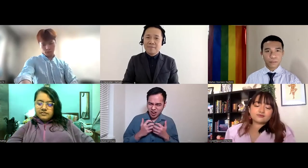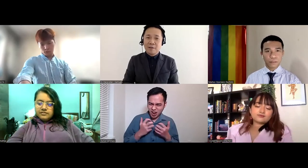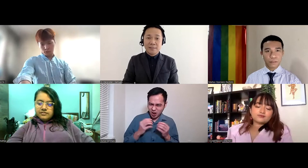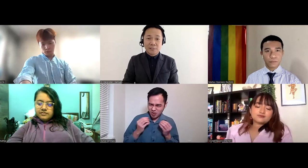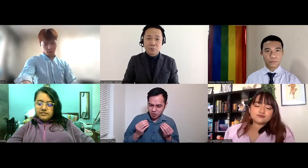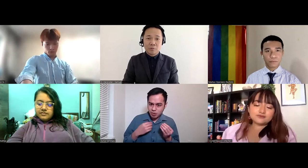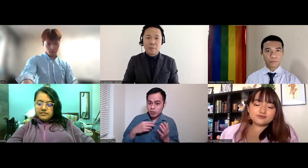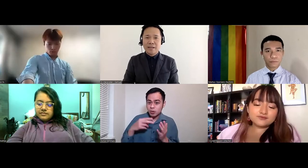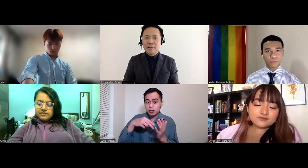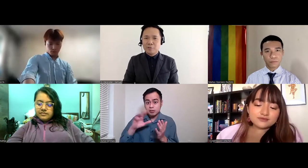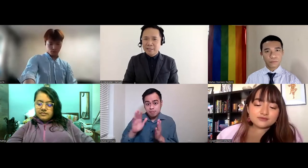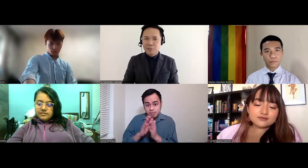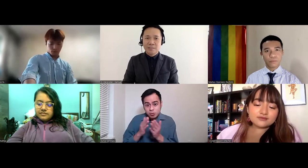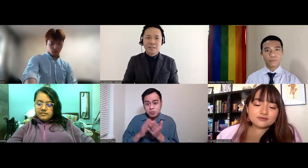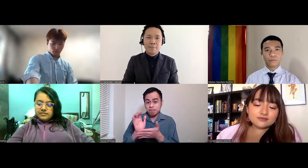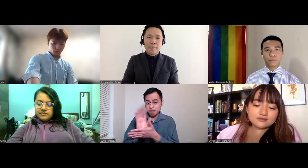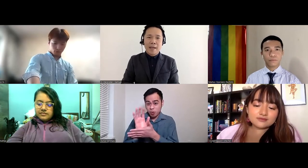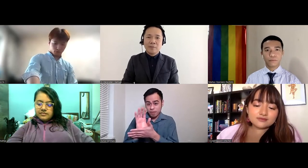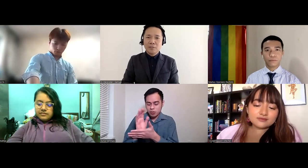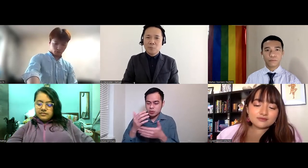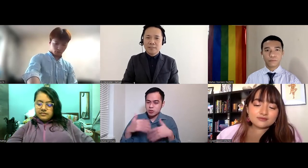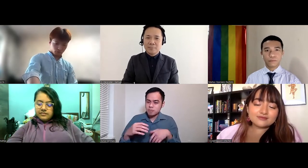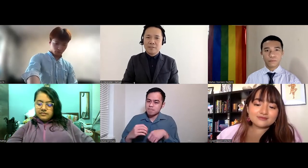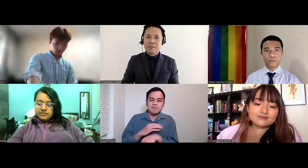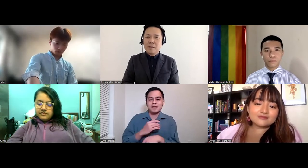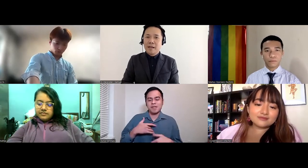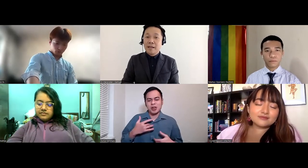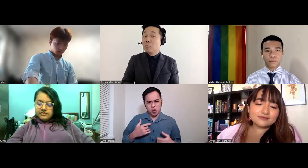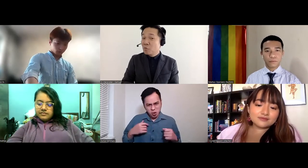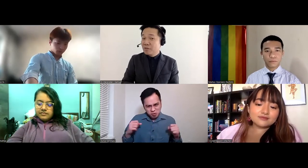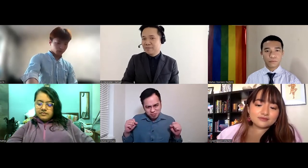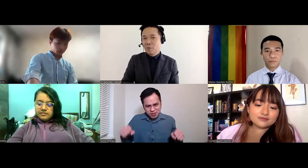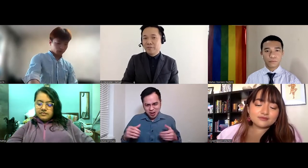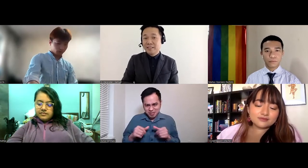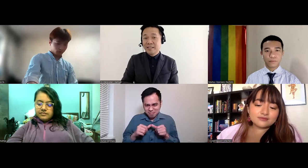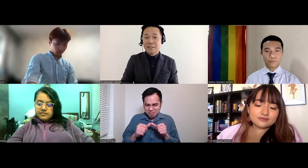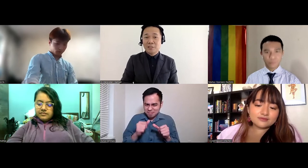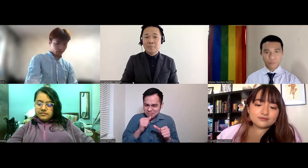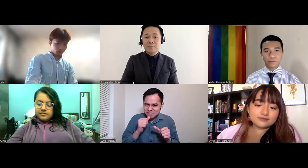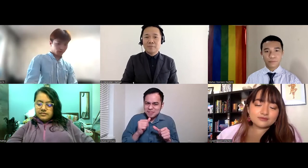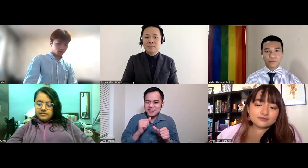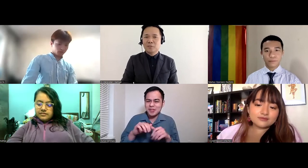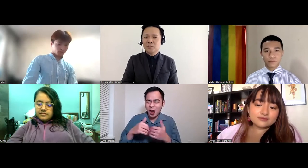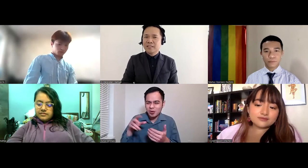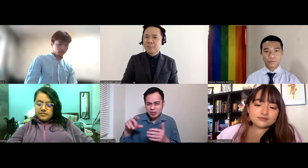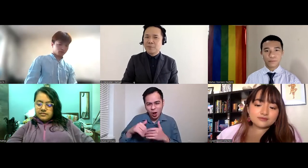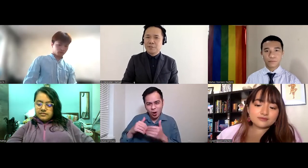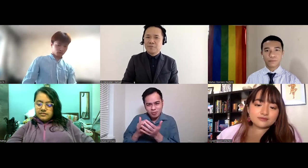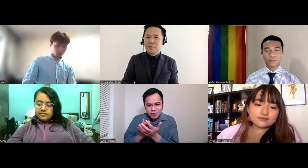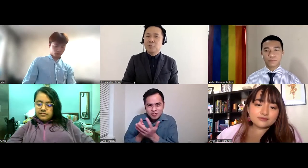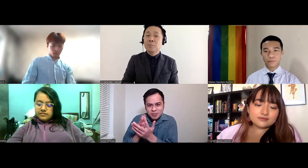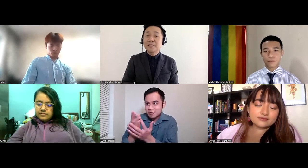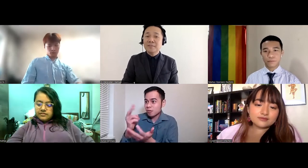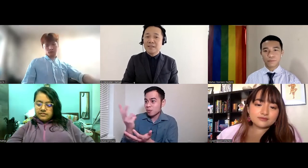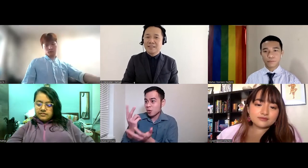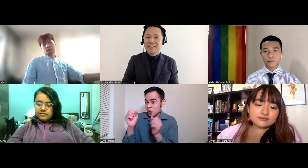that they felt in school, about education. And those books has been, and the movie, both of it has actually been a source of inspiration for